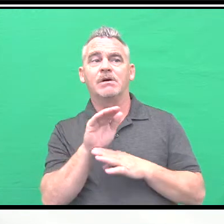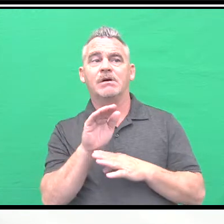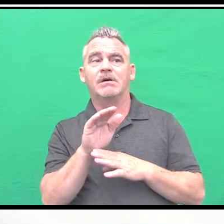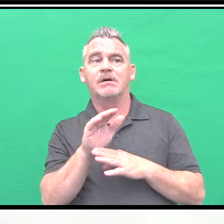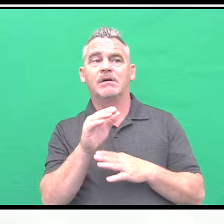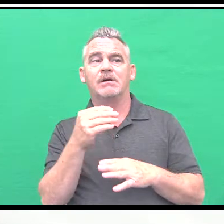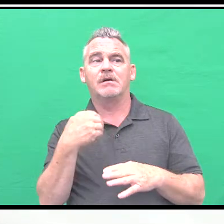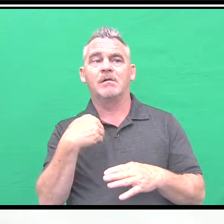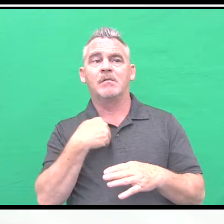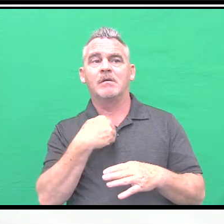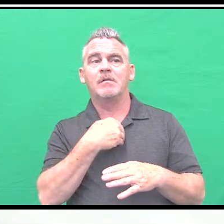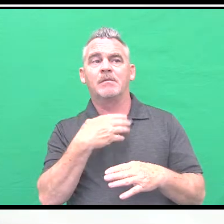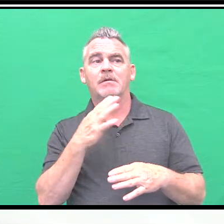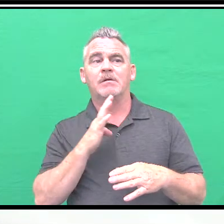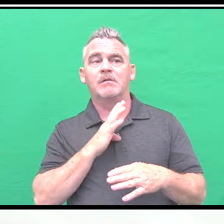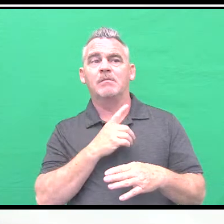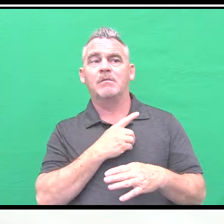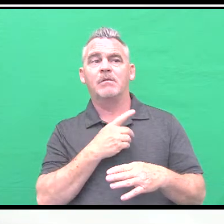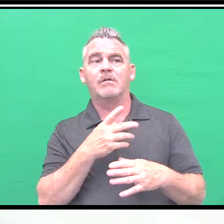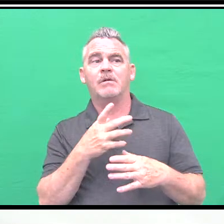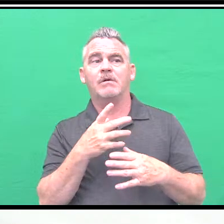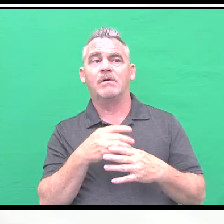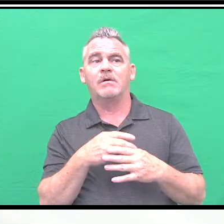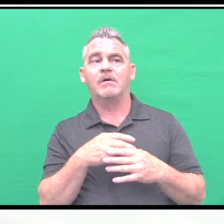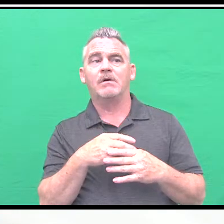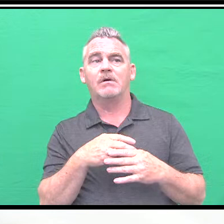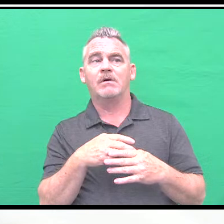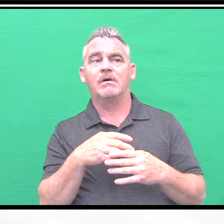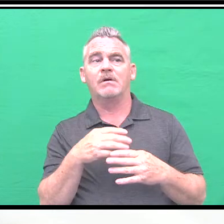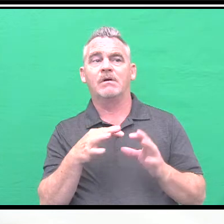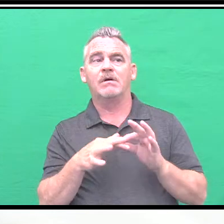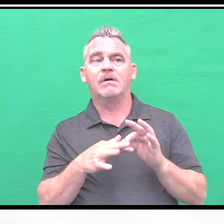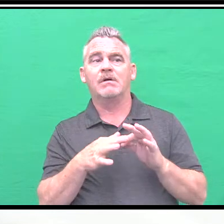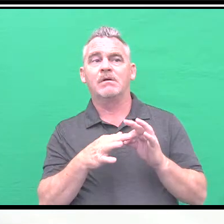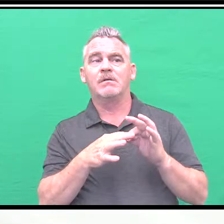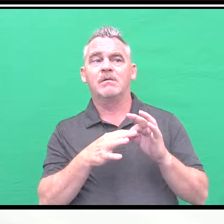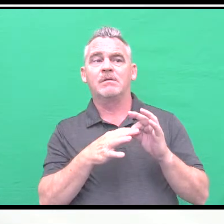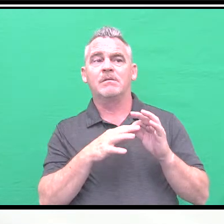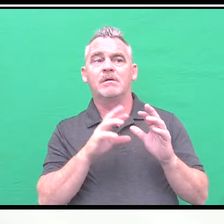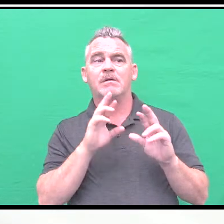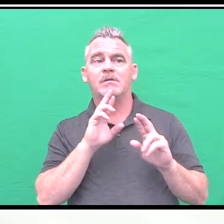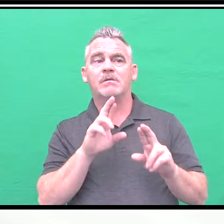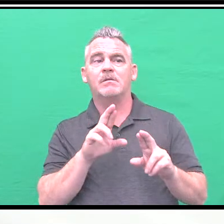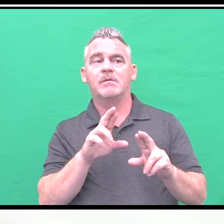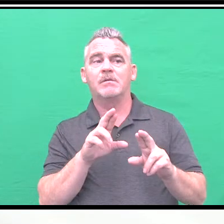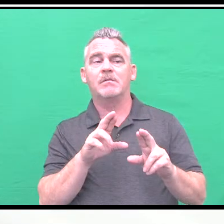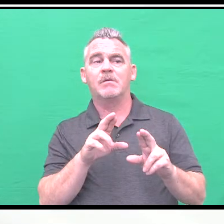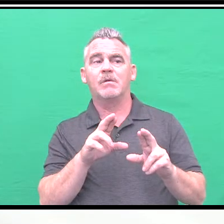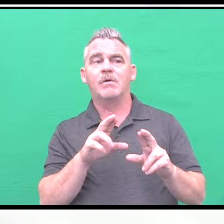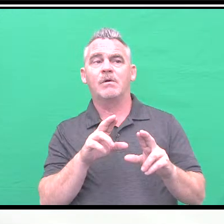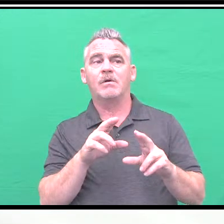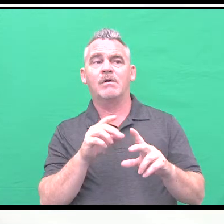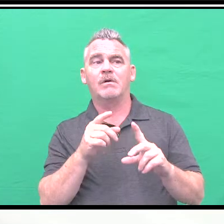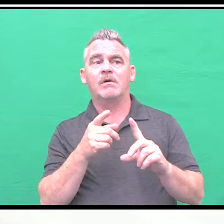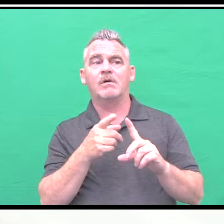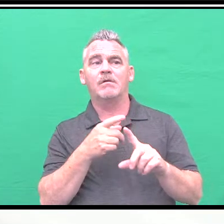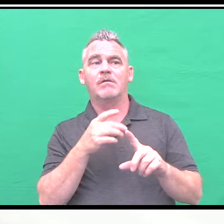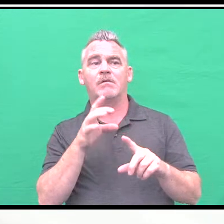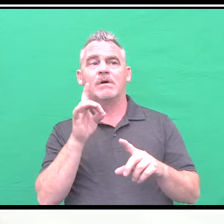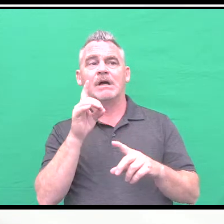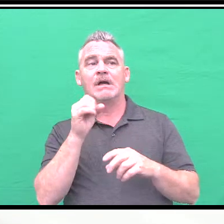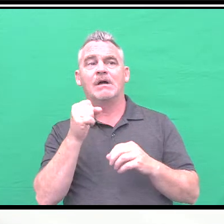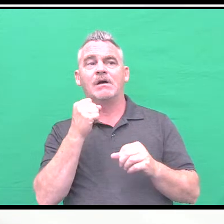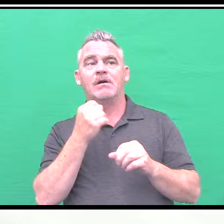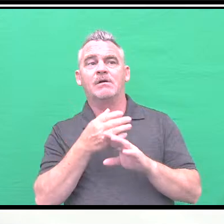board and cabinet. The special report for work comp was added about 8 years ago, and we've always gone